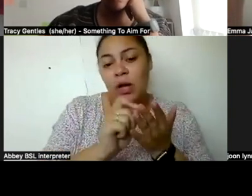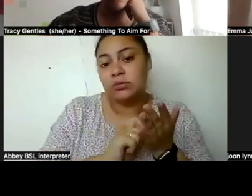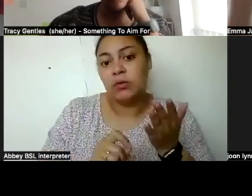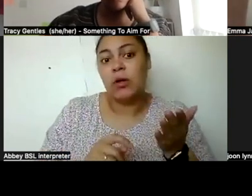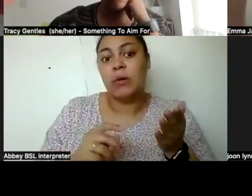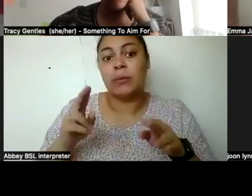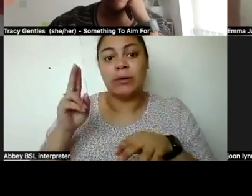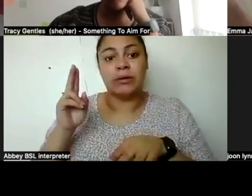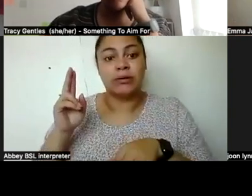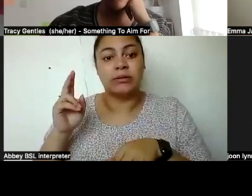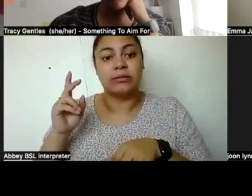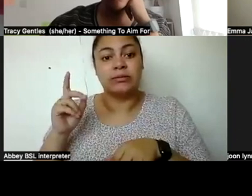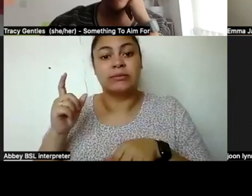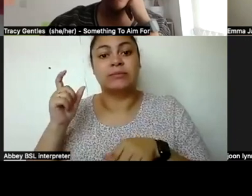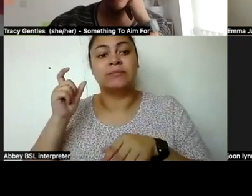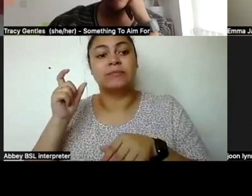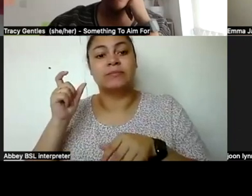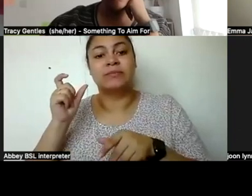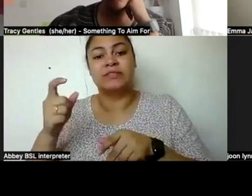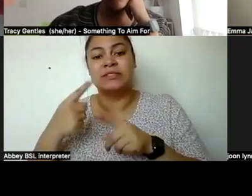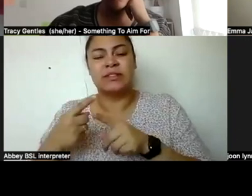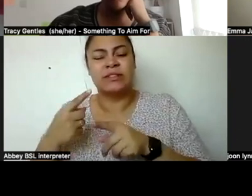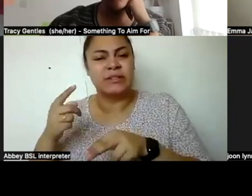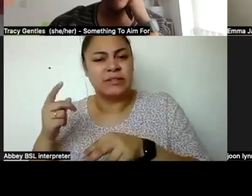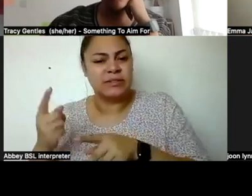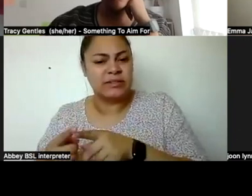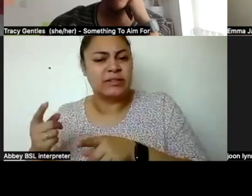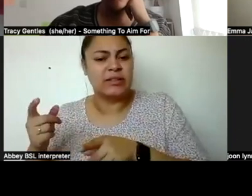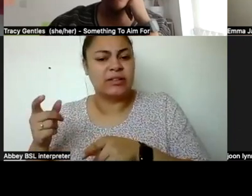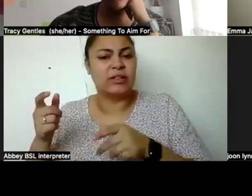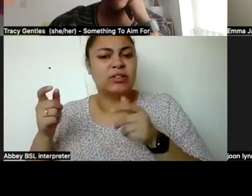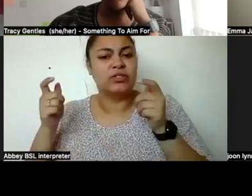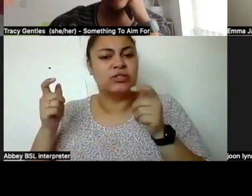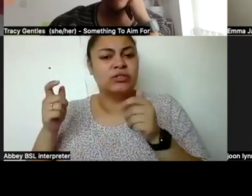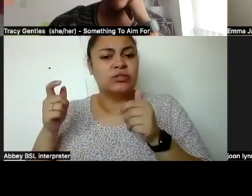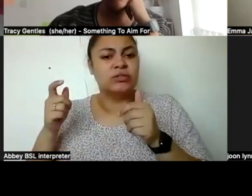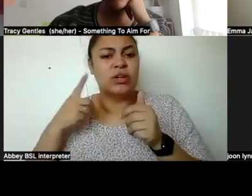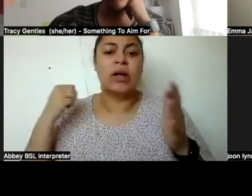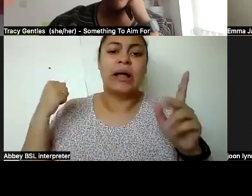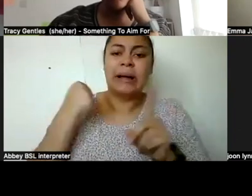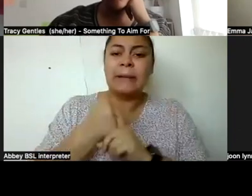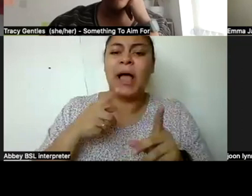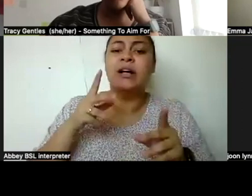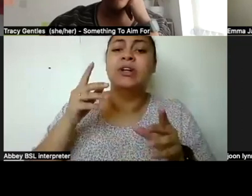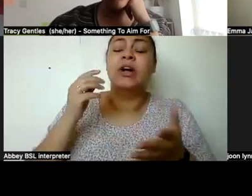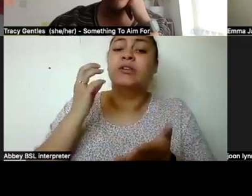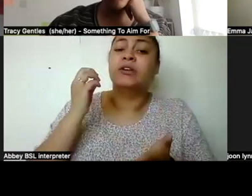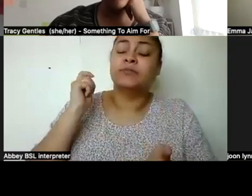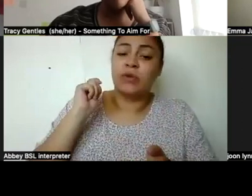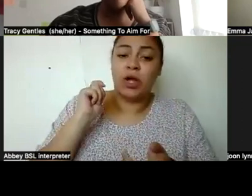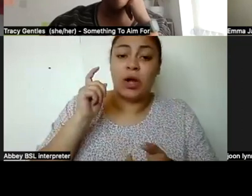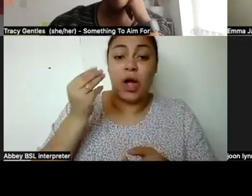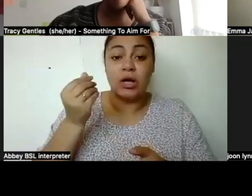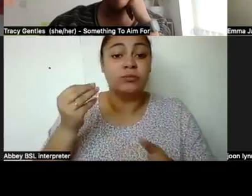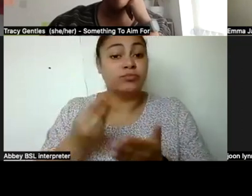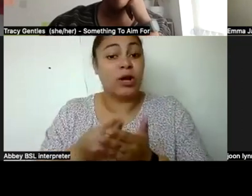CBE and Chief Exec of Arts Council England, focuses on the impact of the cost of living crisis on the running of buildings,